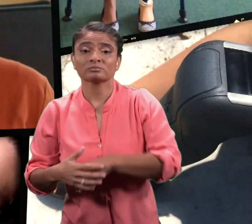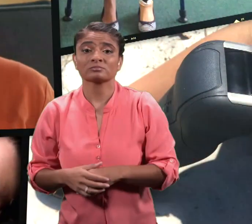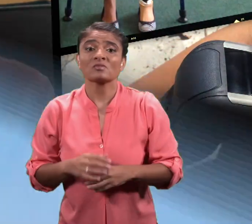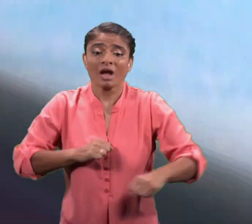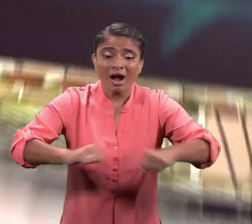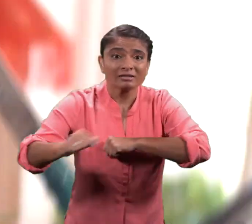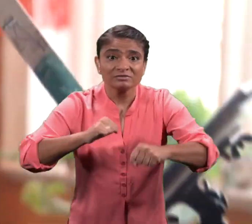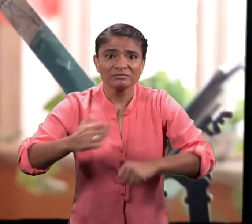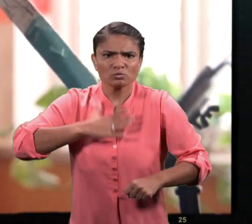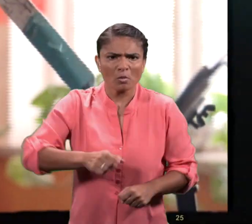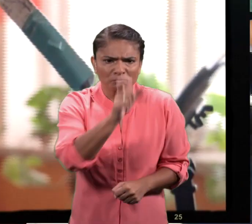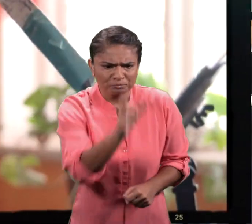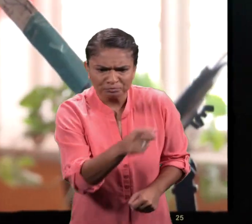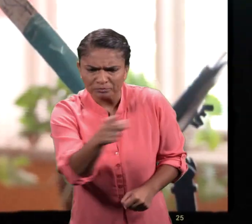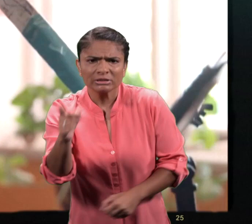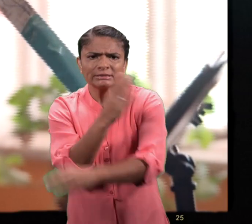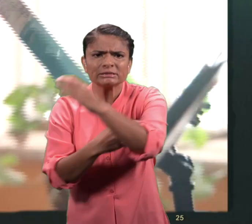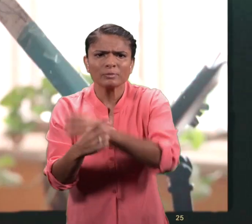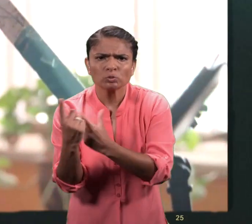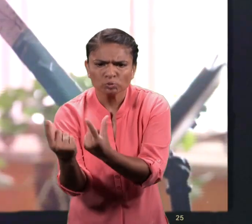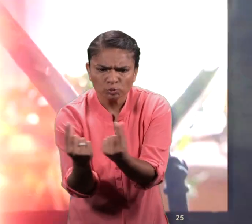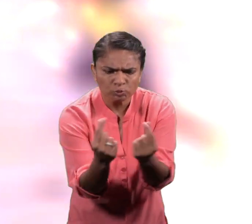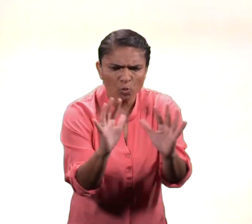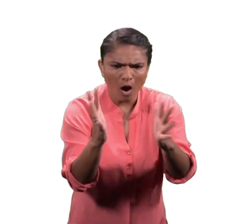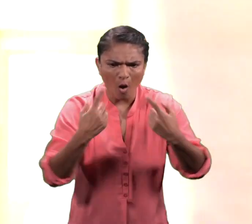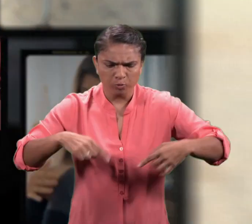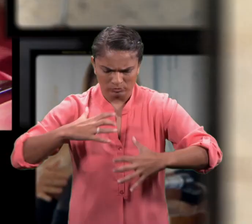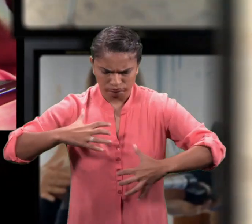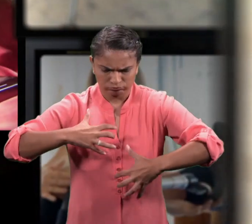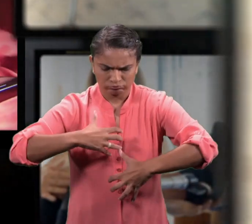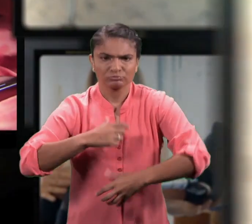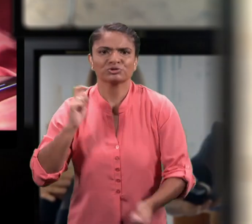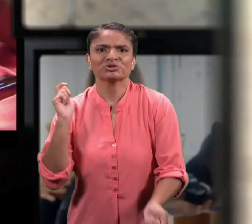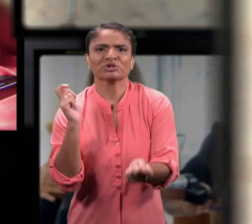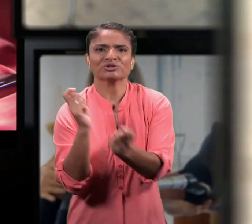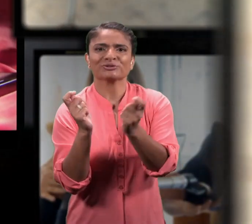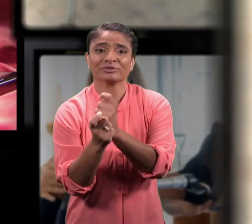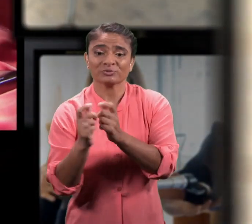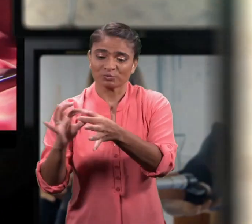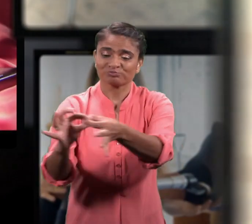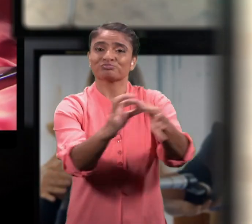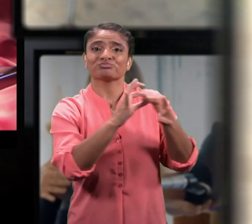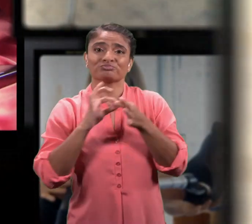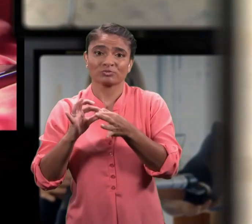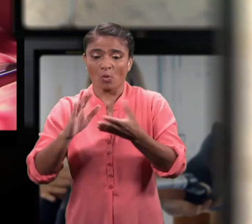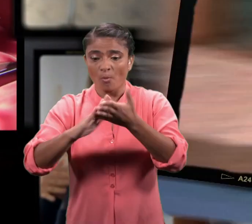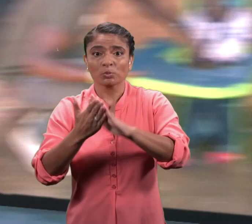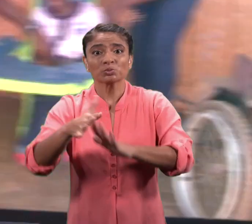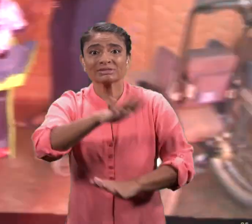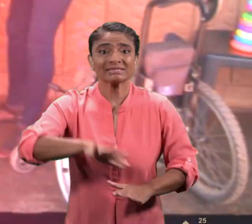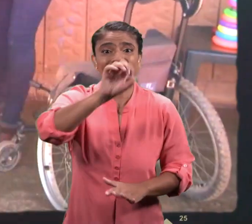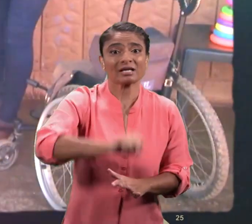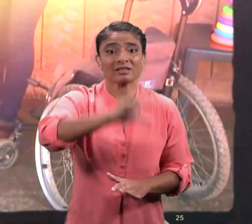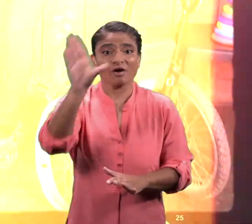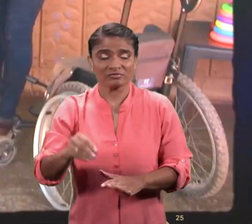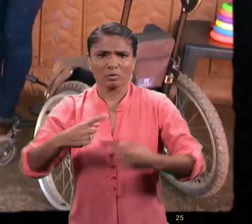takes us on a journey of taking lessons from persons with disabilities and how we must do things differently to unleash the contribution persons